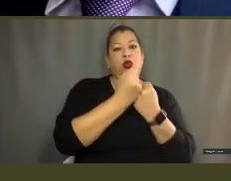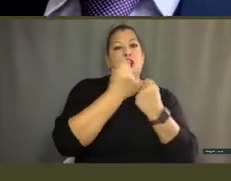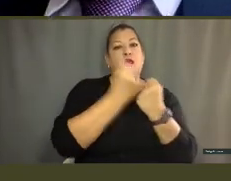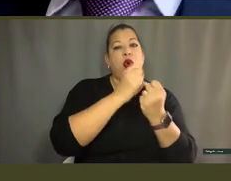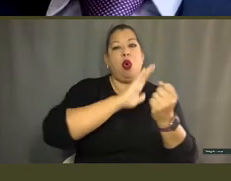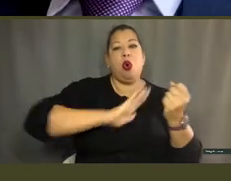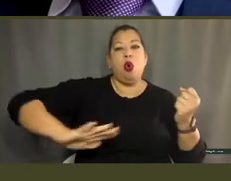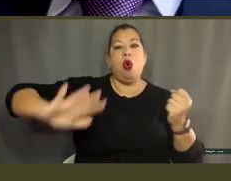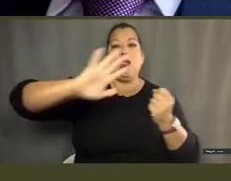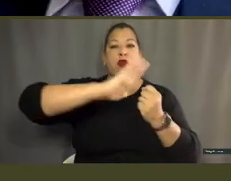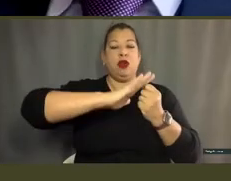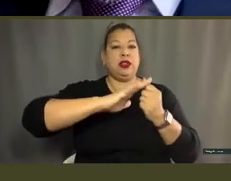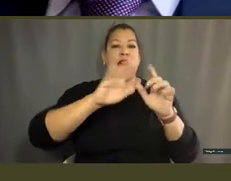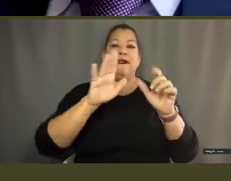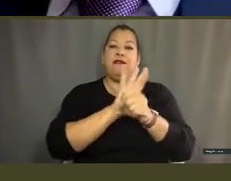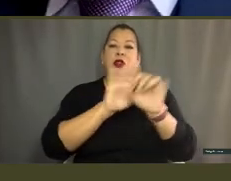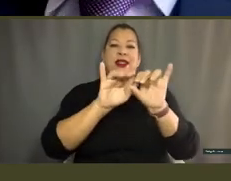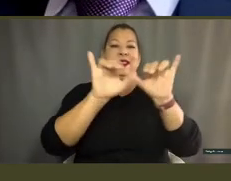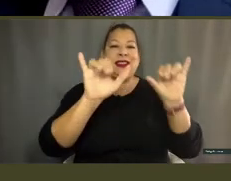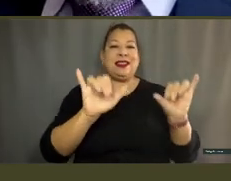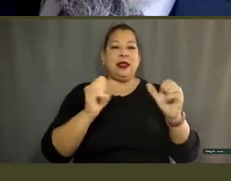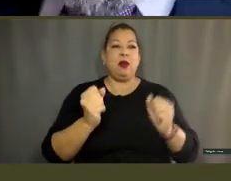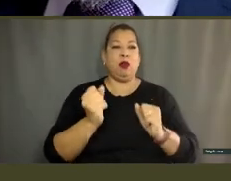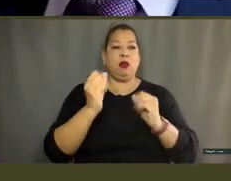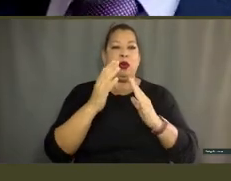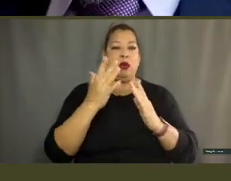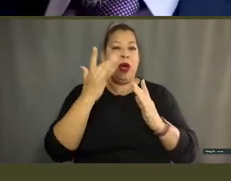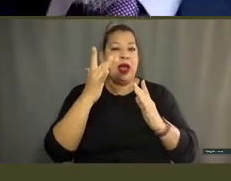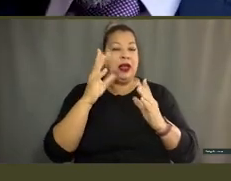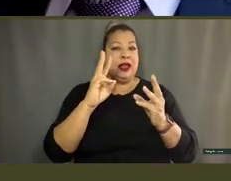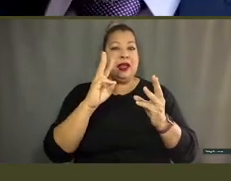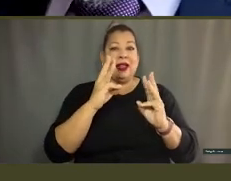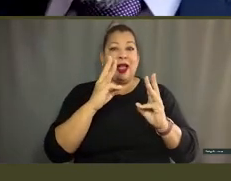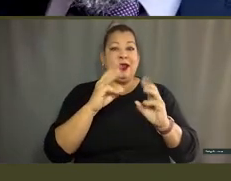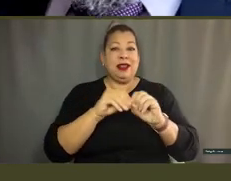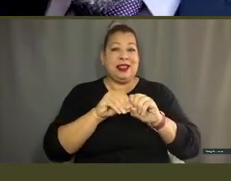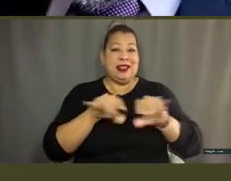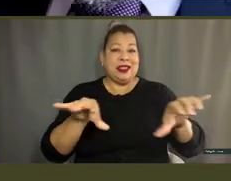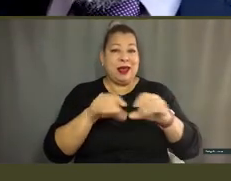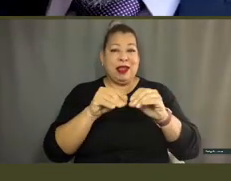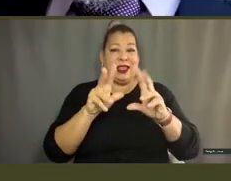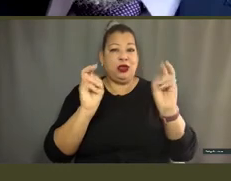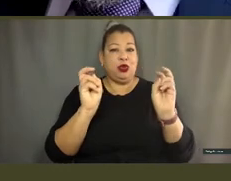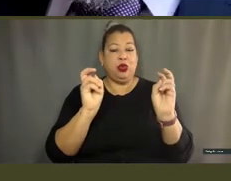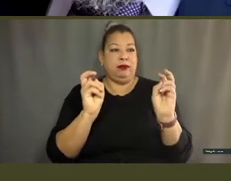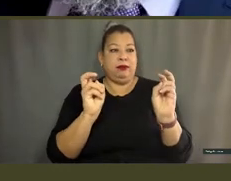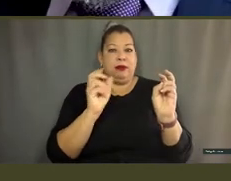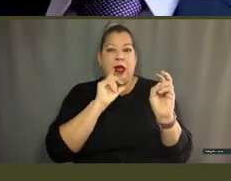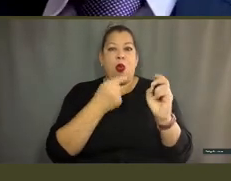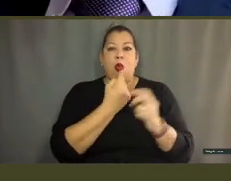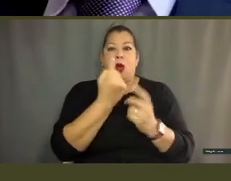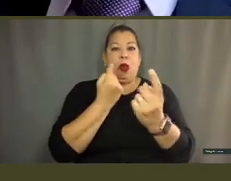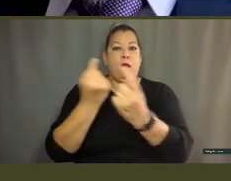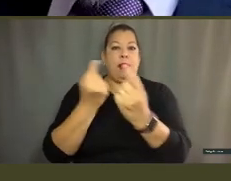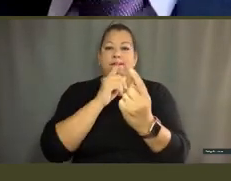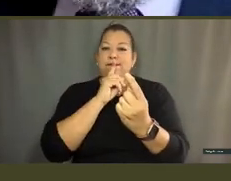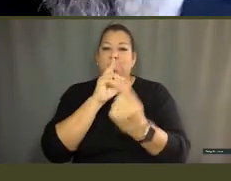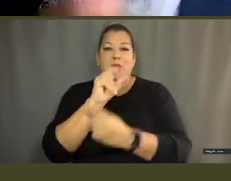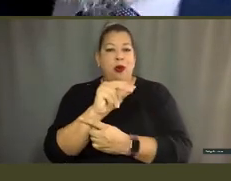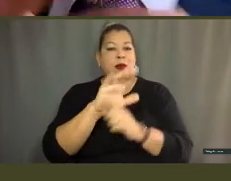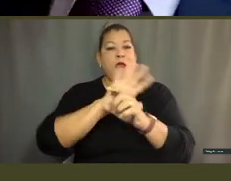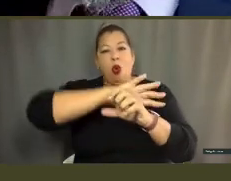systems approach, because climate change is a systemic issue. And so if we're not all connecting to it, you know, as an ecosystem,